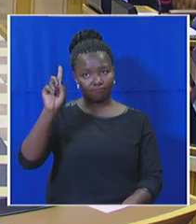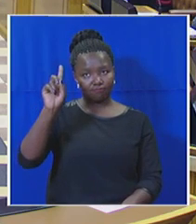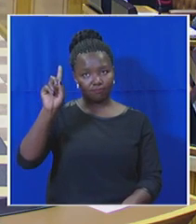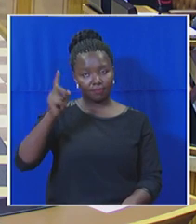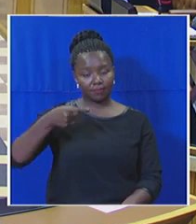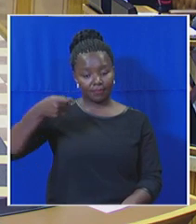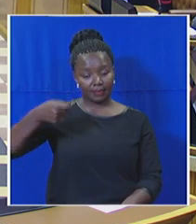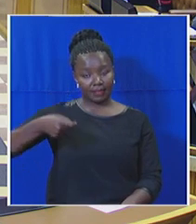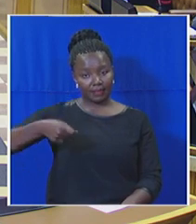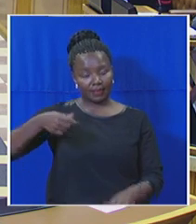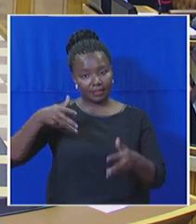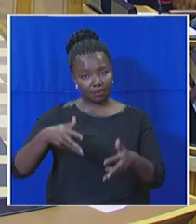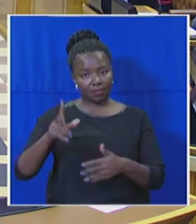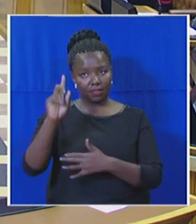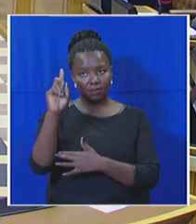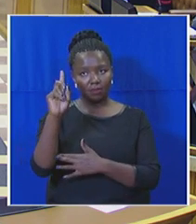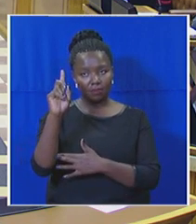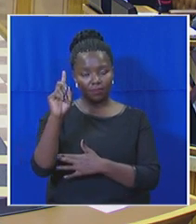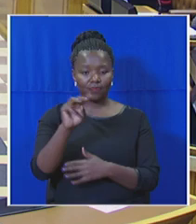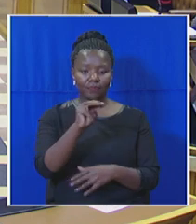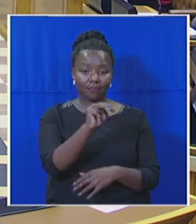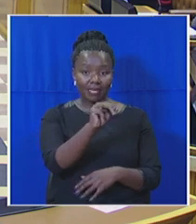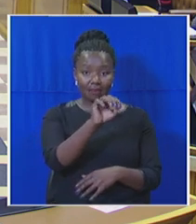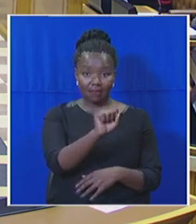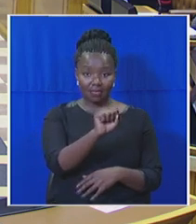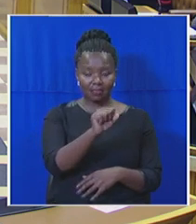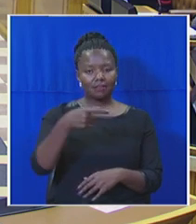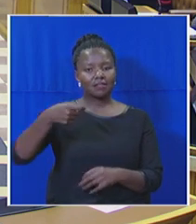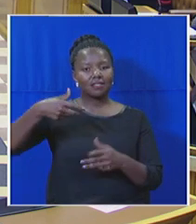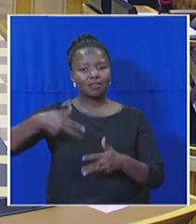Speaker. Ms. Speaker.